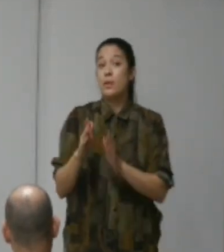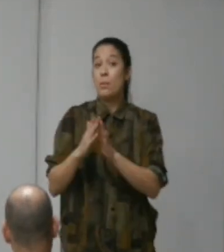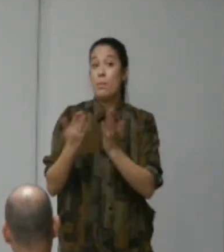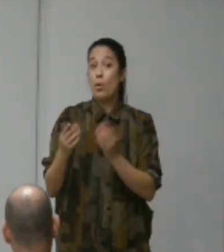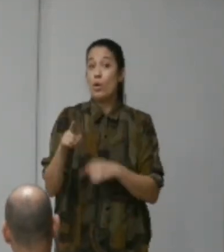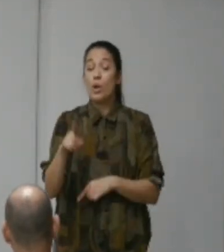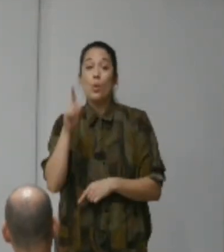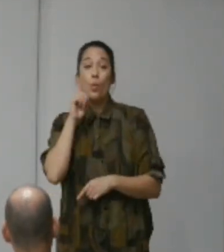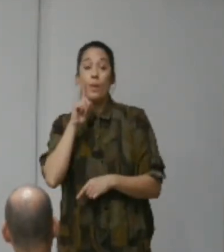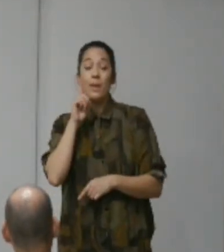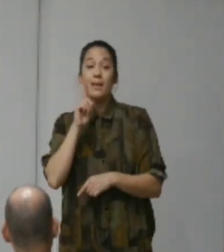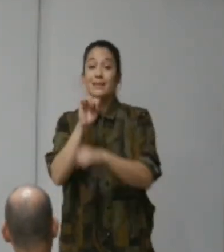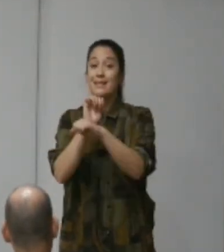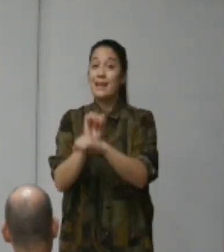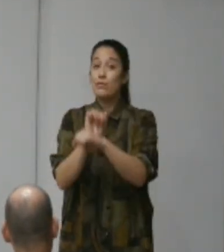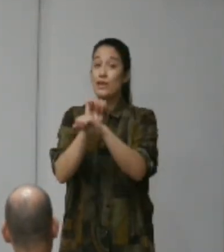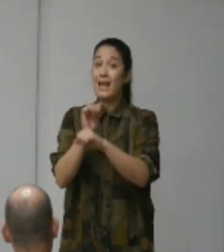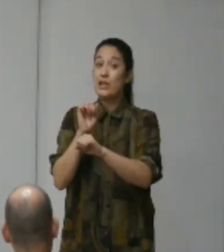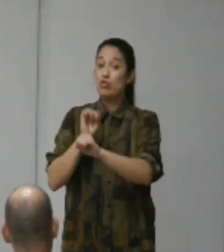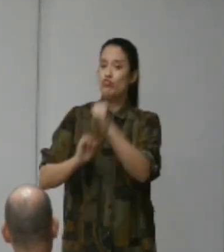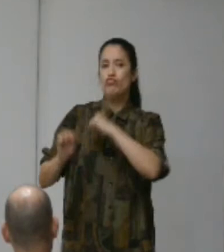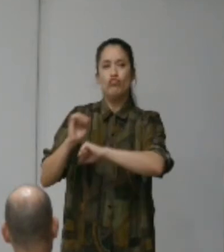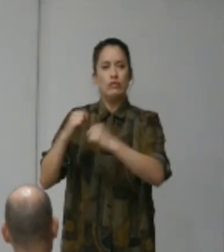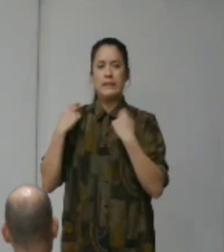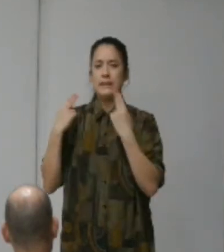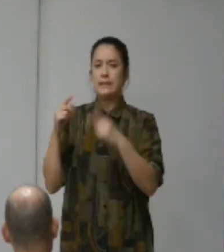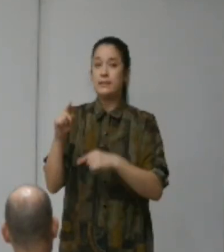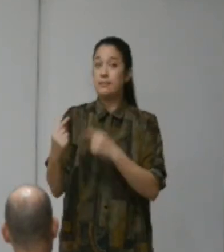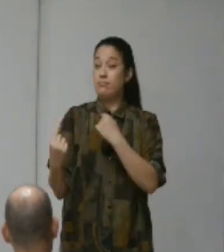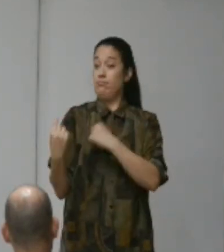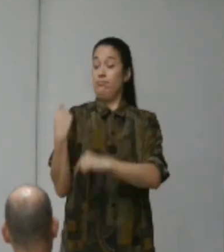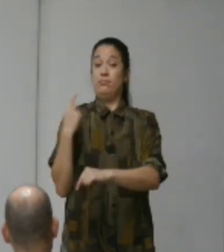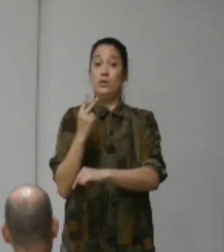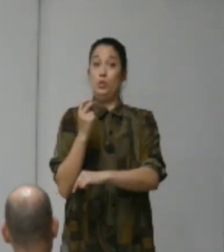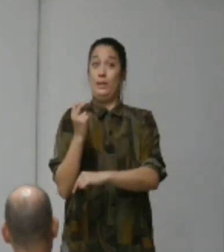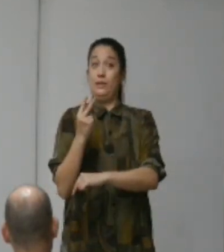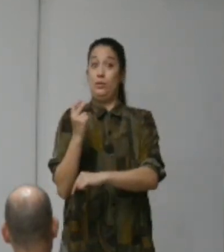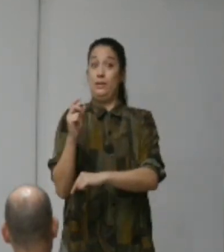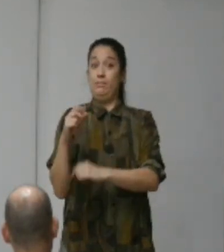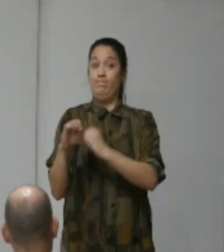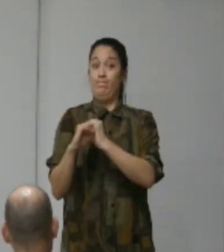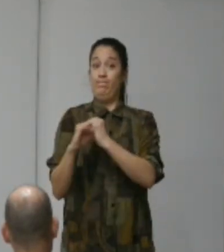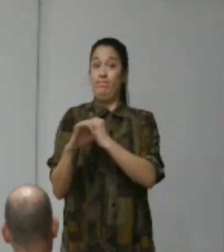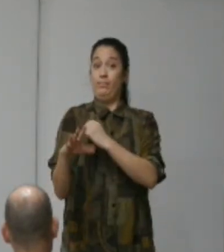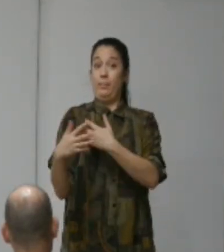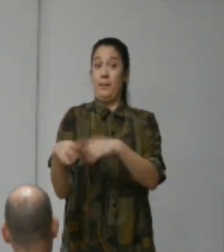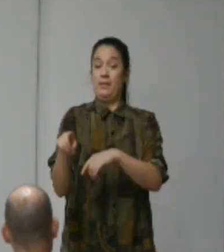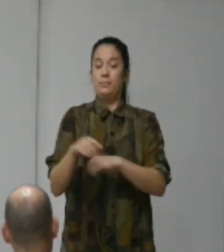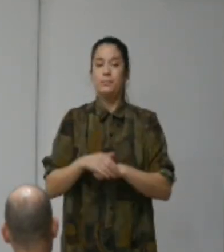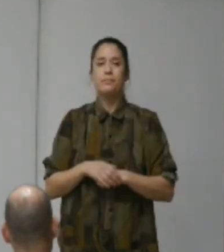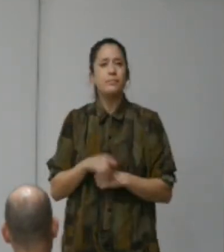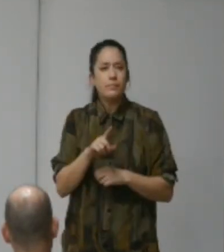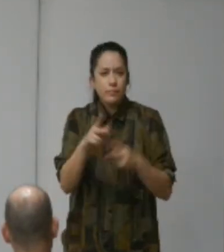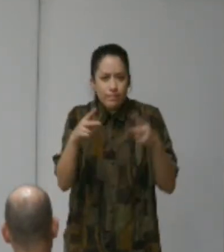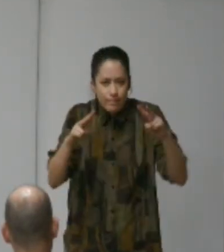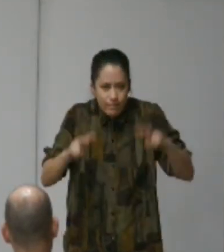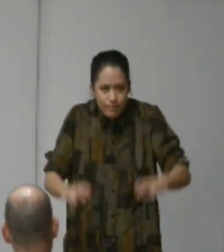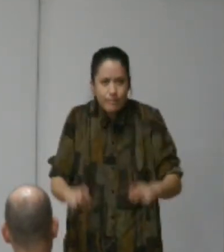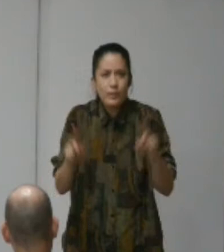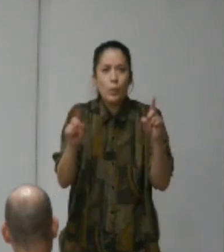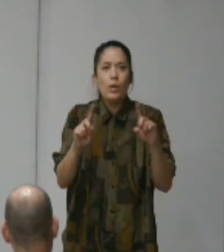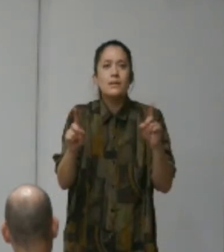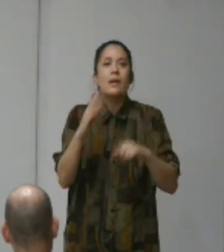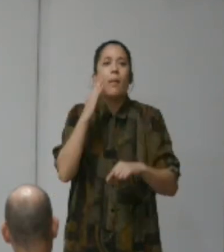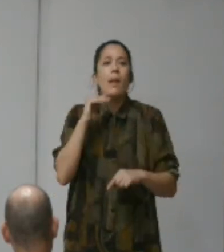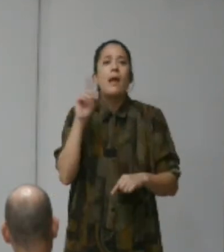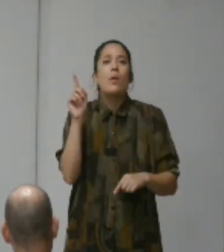Verso in October 2020. And among other things, it explores how black women used their reproductive agency